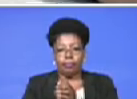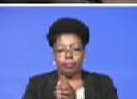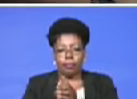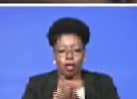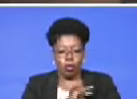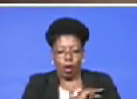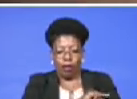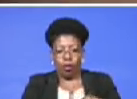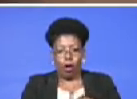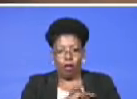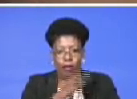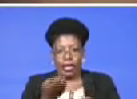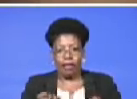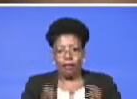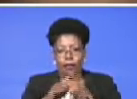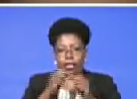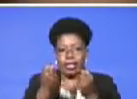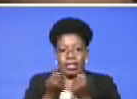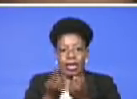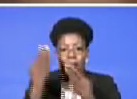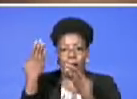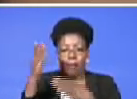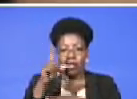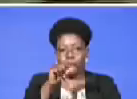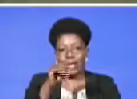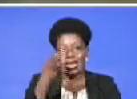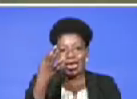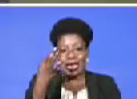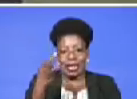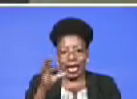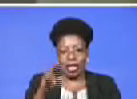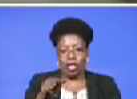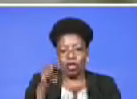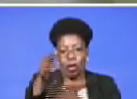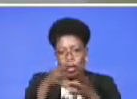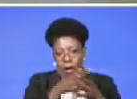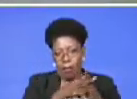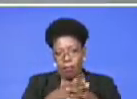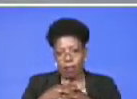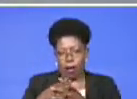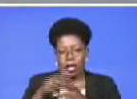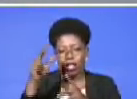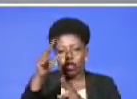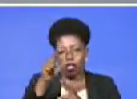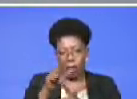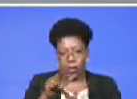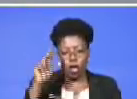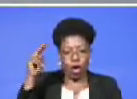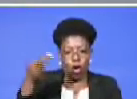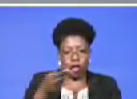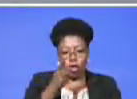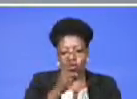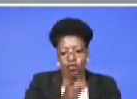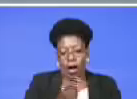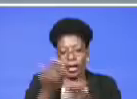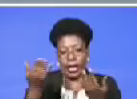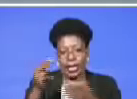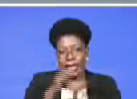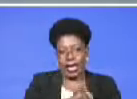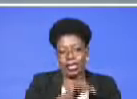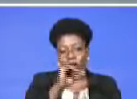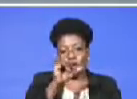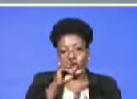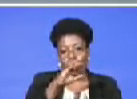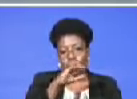Qualifying events for Team Bahamas at the 2019 Optimus North American Championships, which will be hosted right here out of the Nassau Yacht